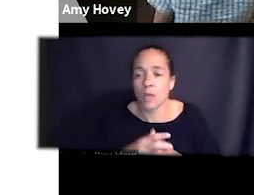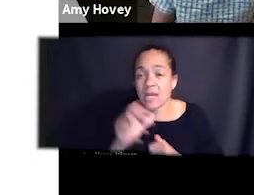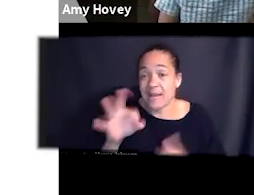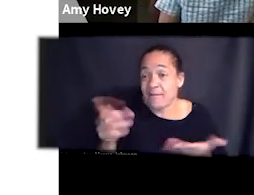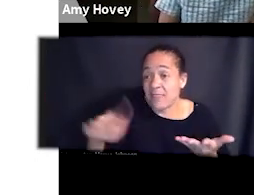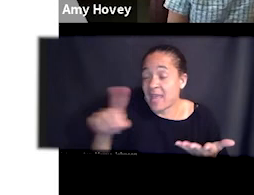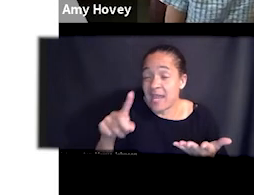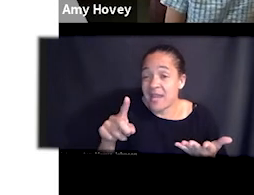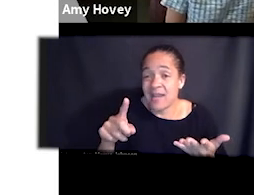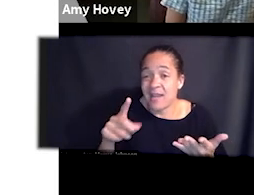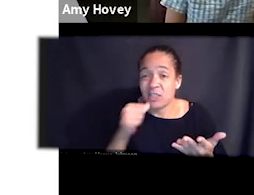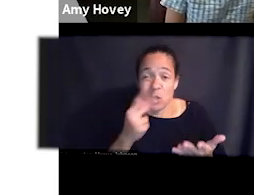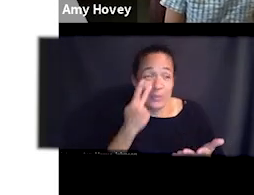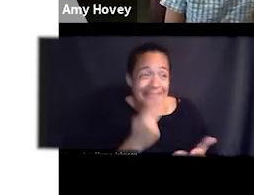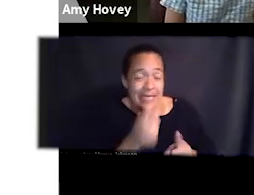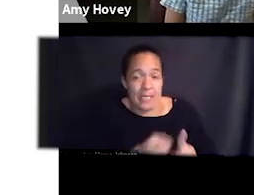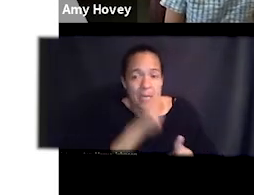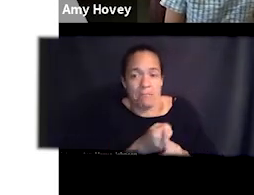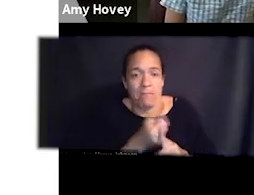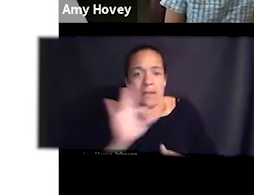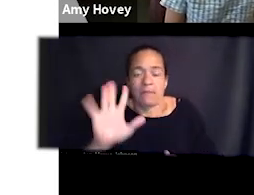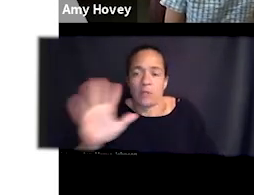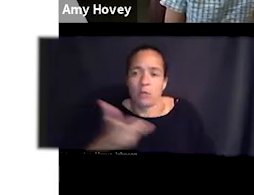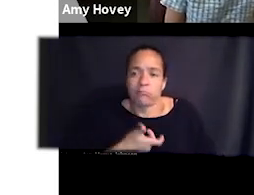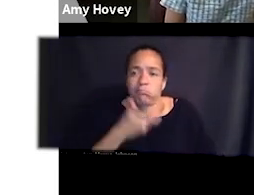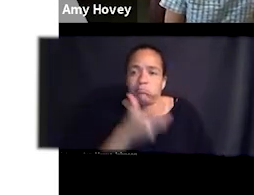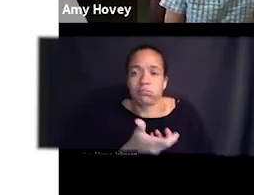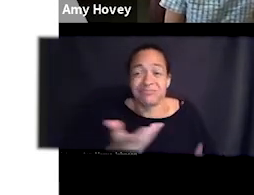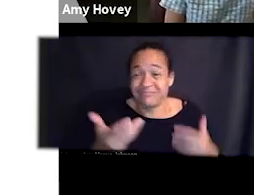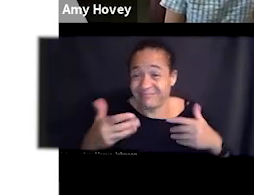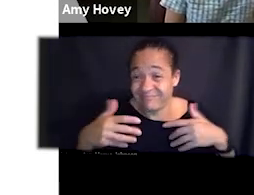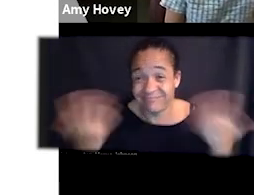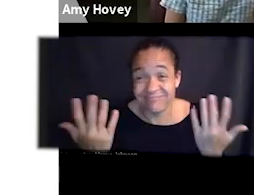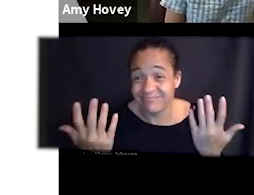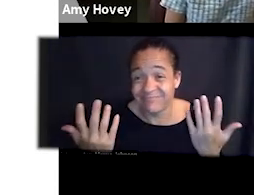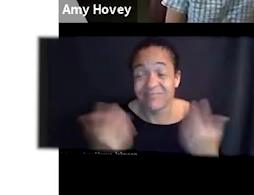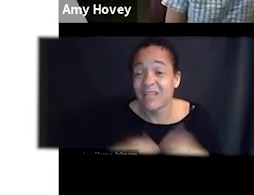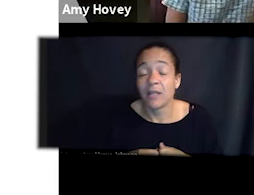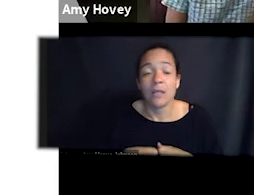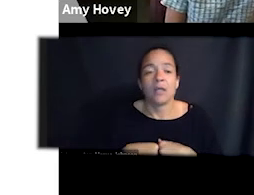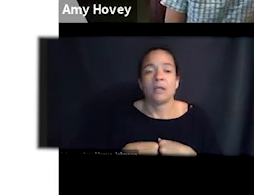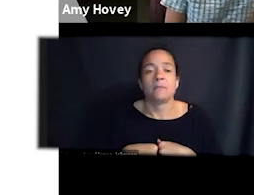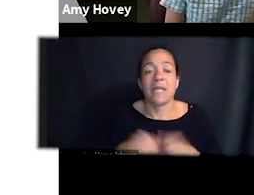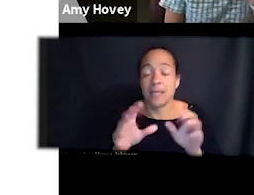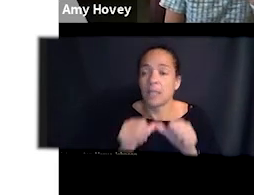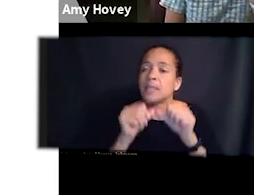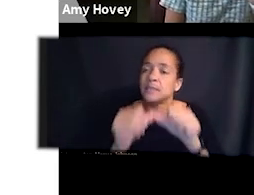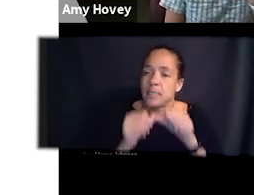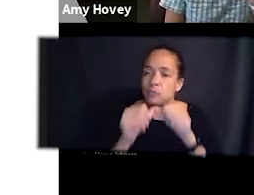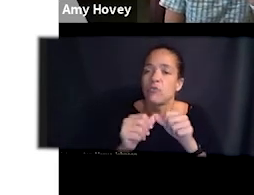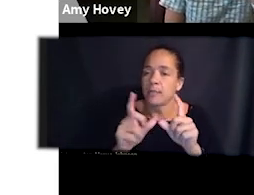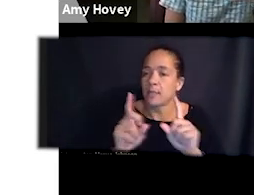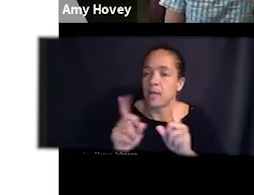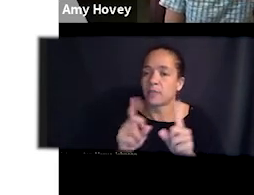immediate impact of that. I think, you know, continuing the conversations is vital. To be